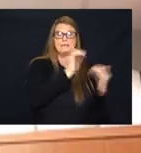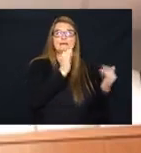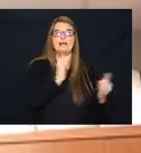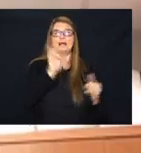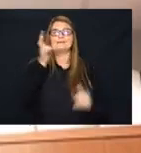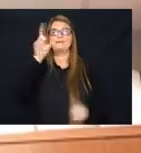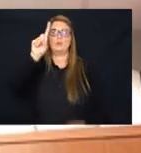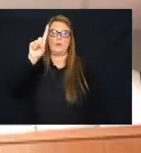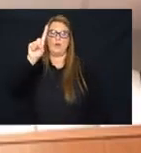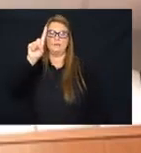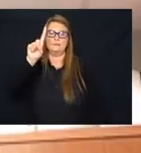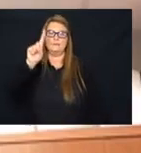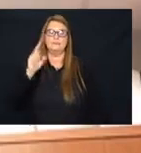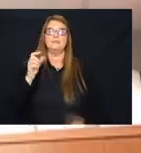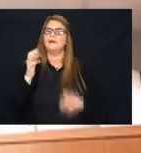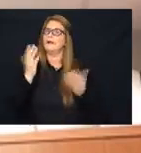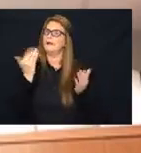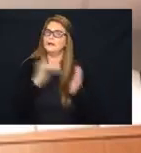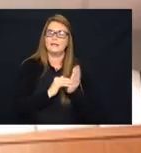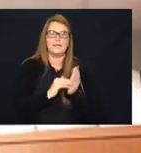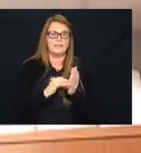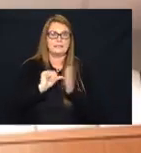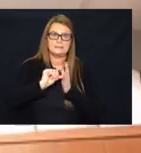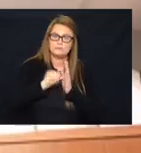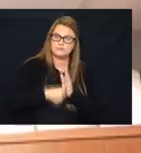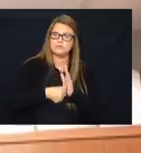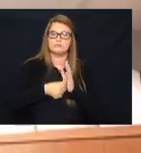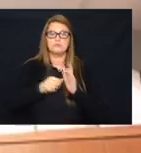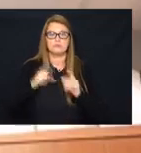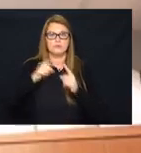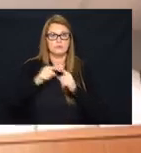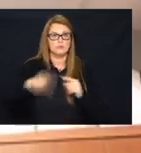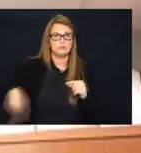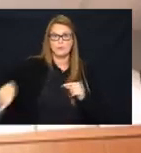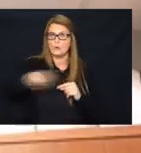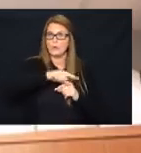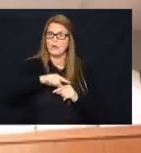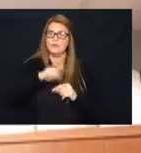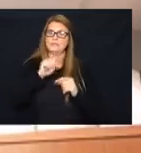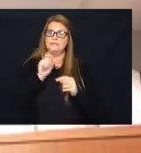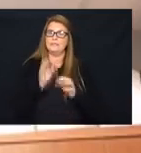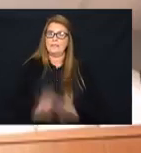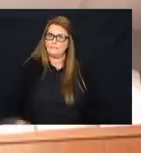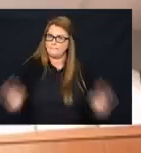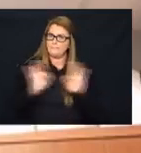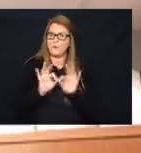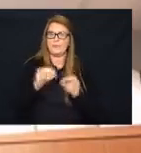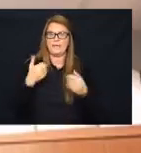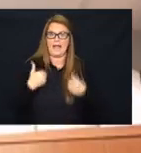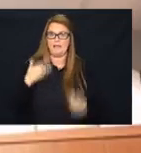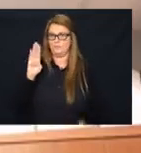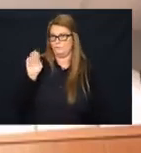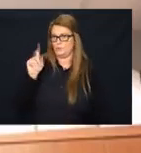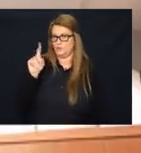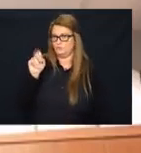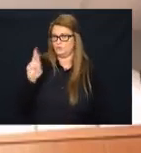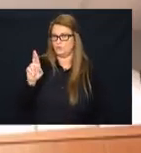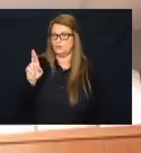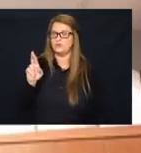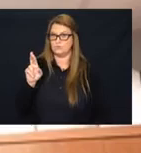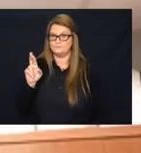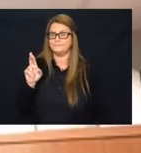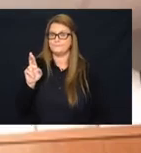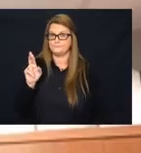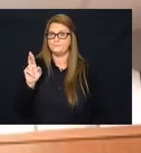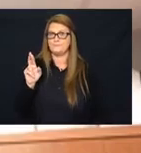71. Again, reinforces what the governor's talking about related to those booster doses and how important they